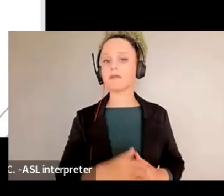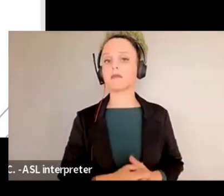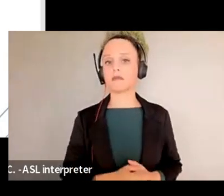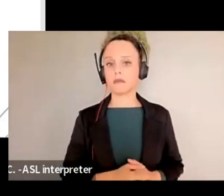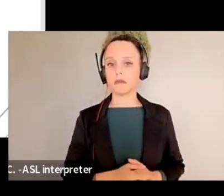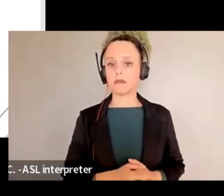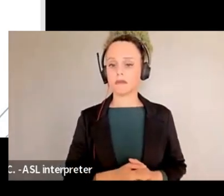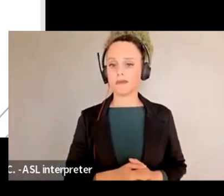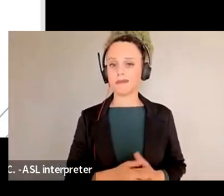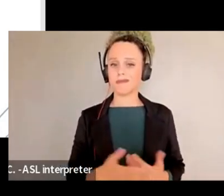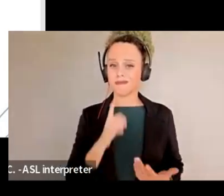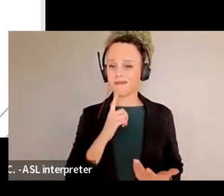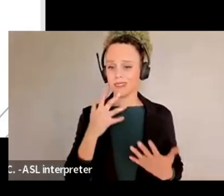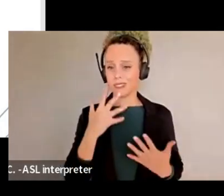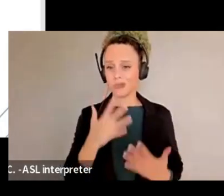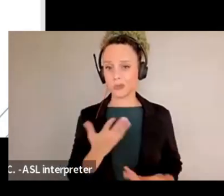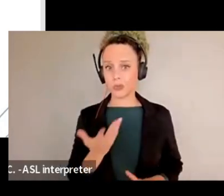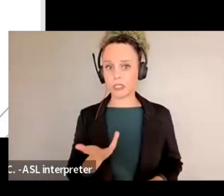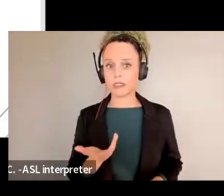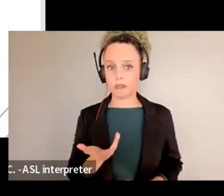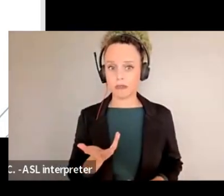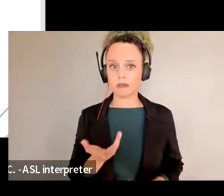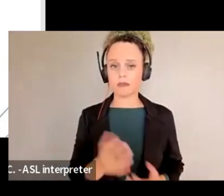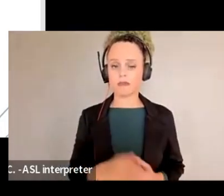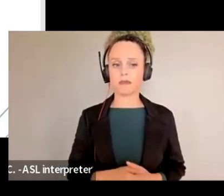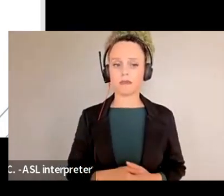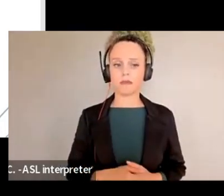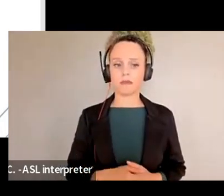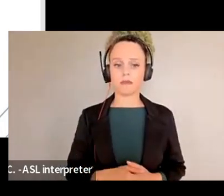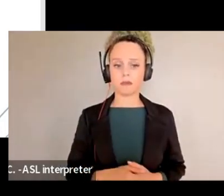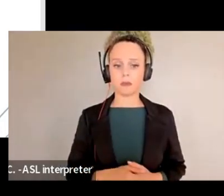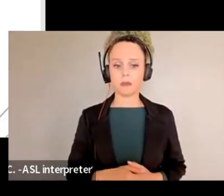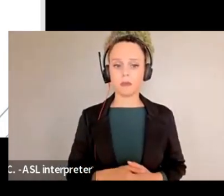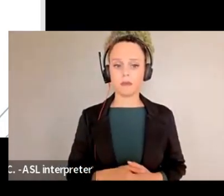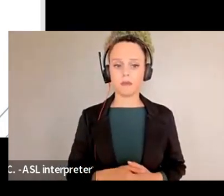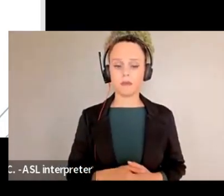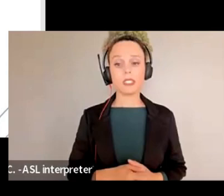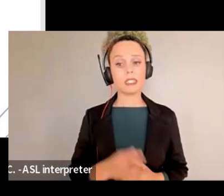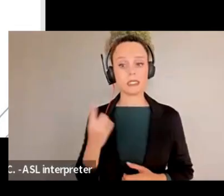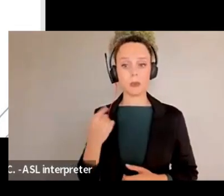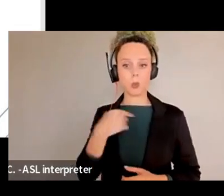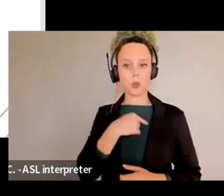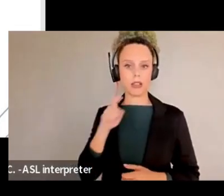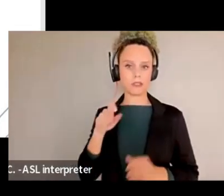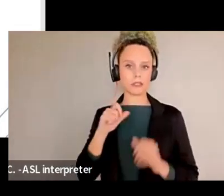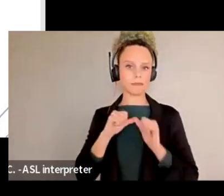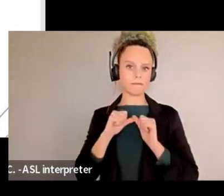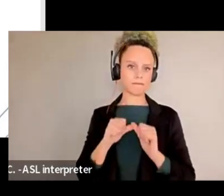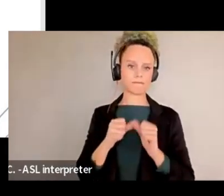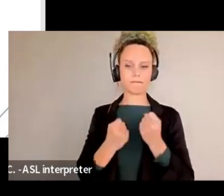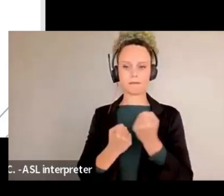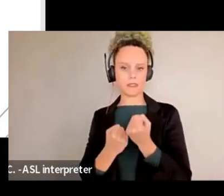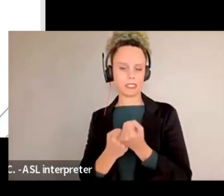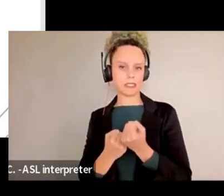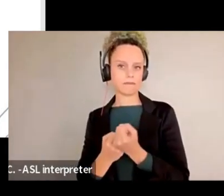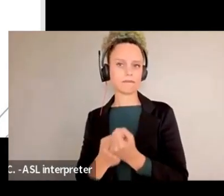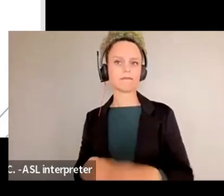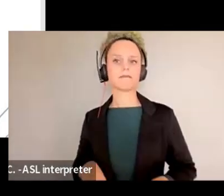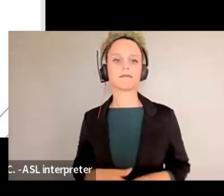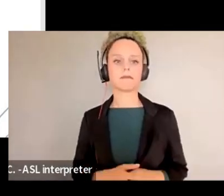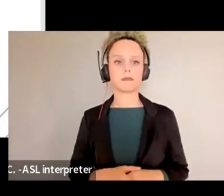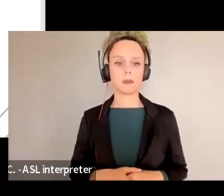expensive than a general blood panel. And so that's an unfortunate reality and something